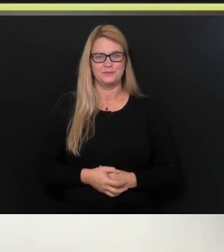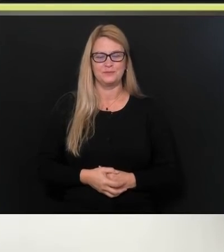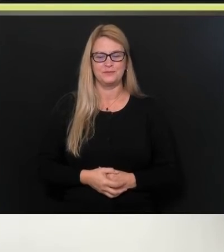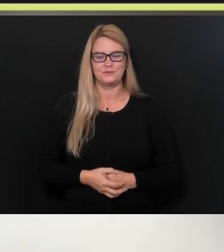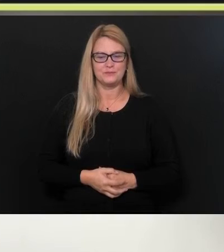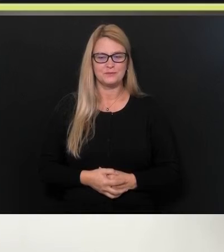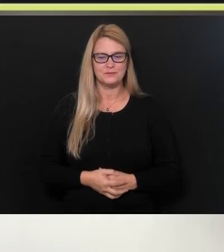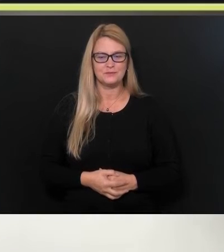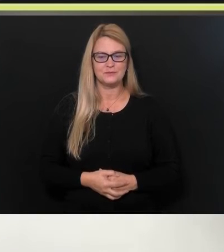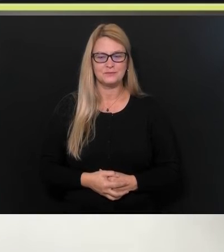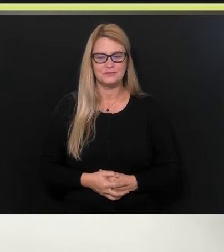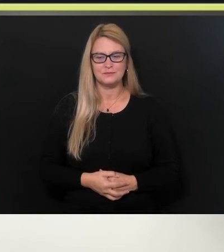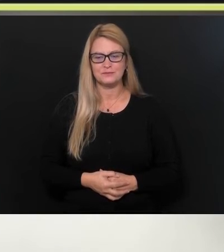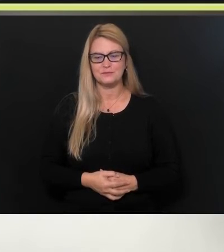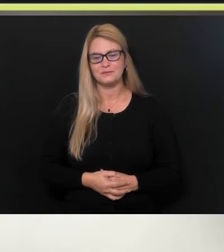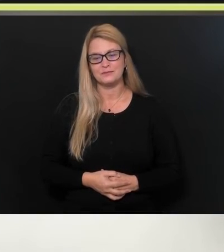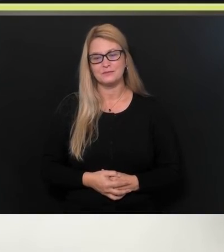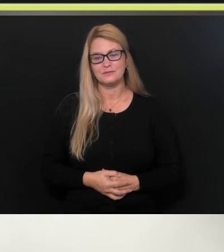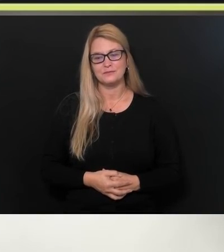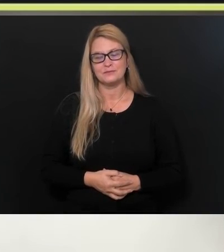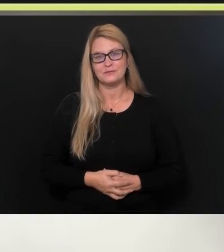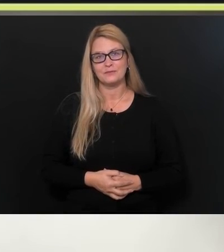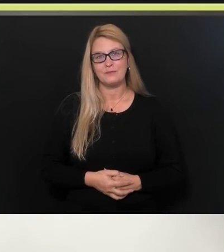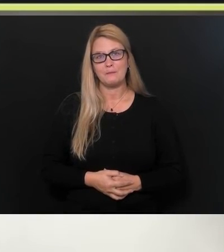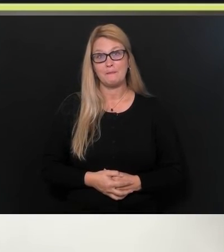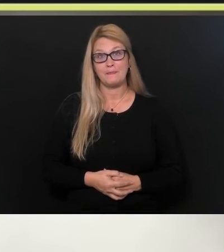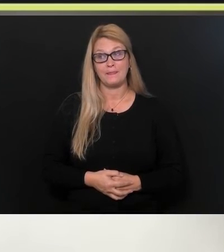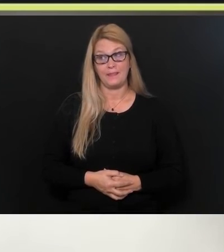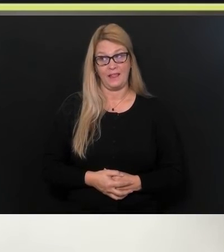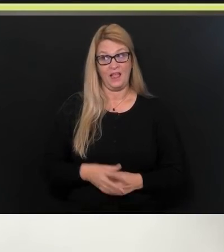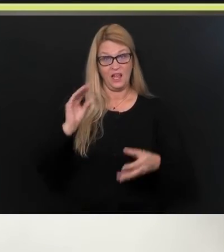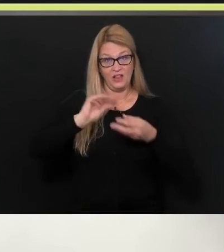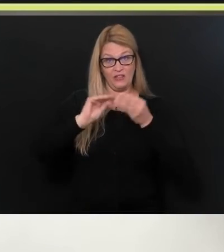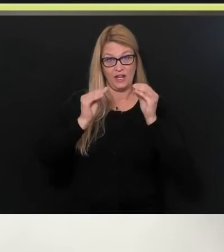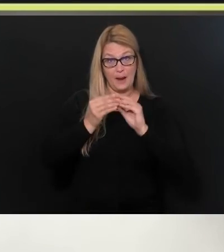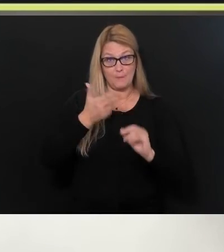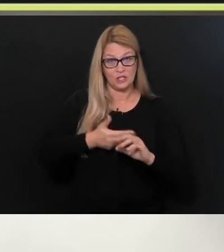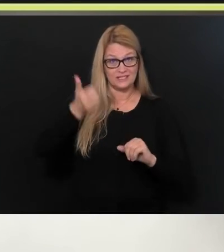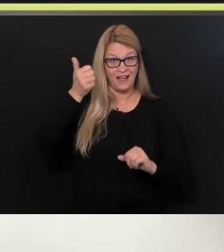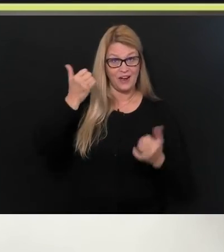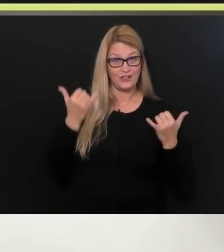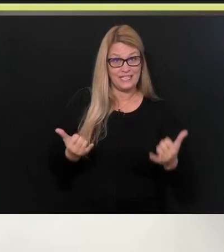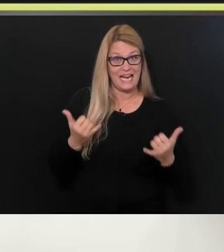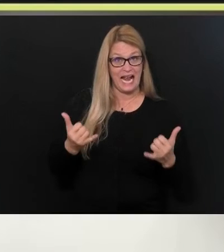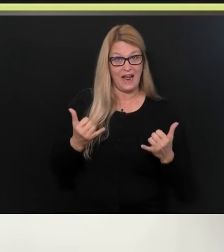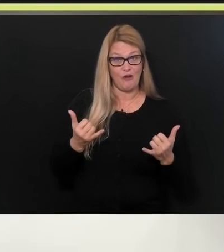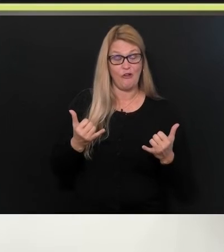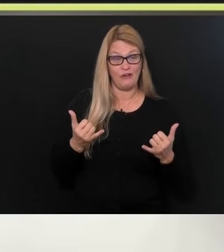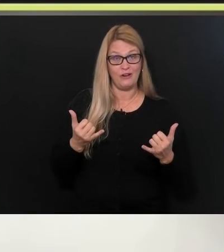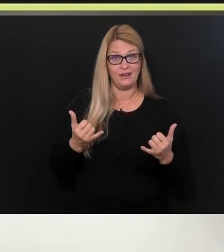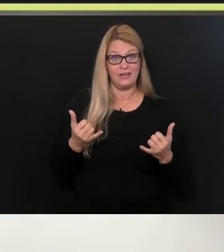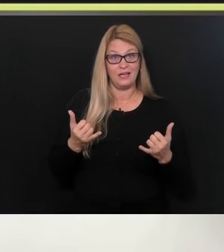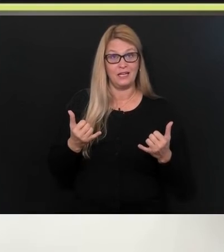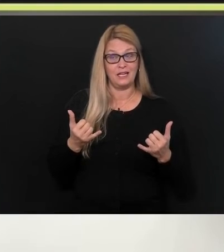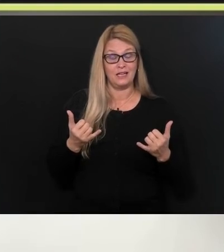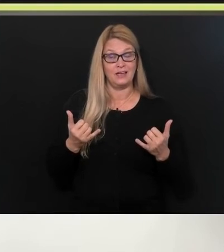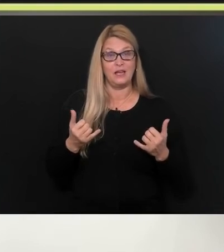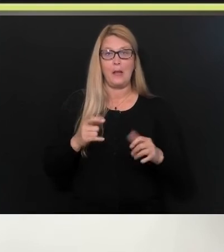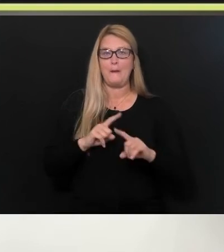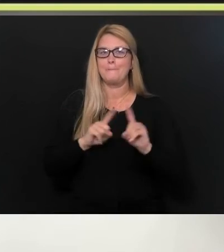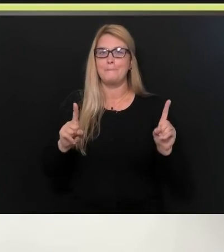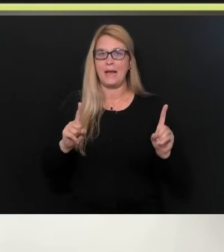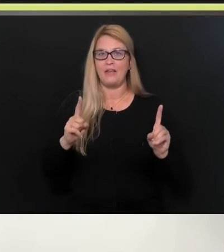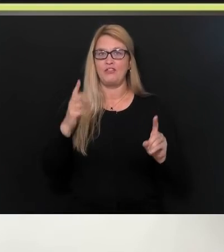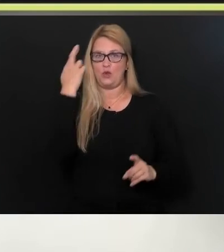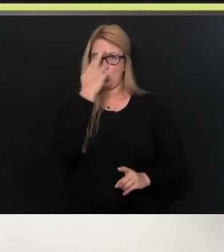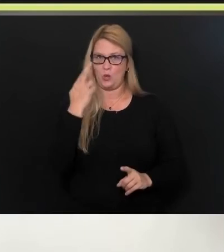So the number is actually a little bit higher now as we just got our updated numbers. The primary reason